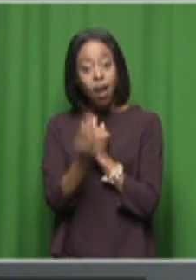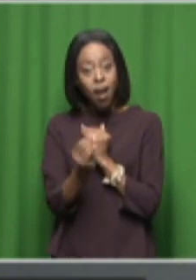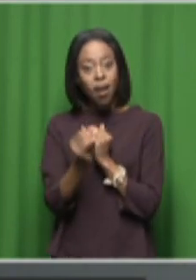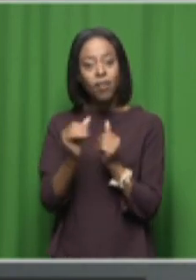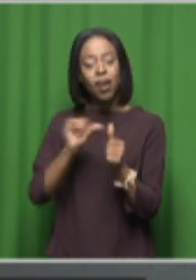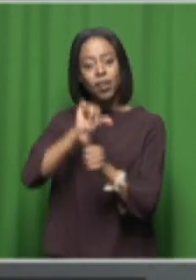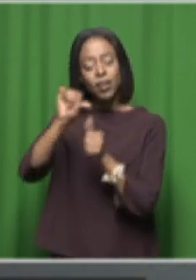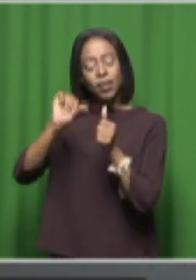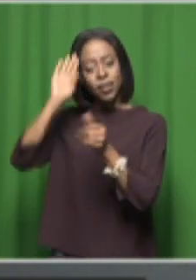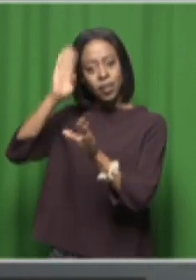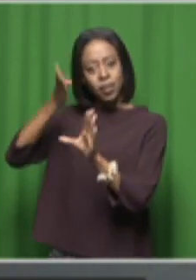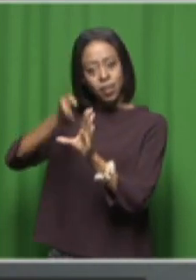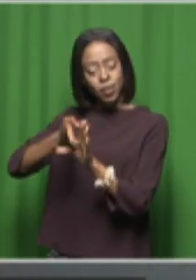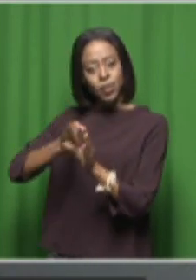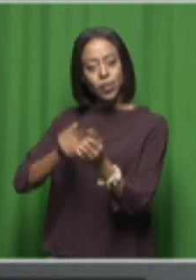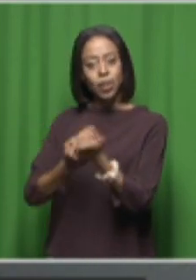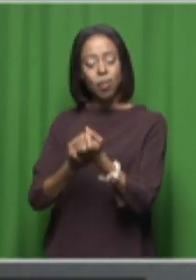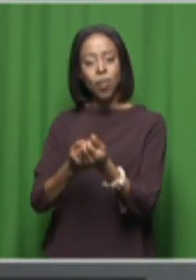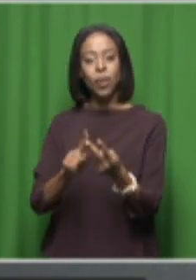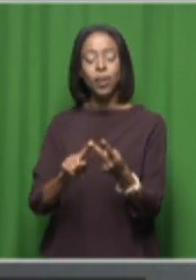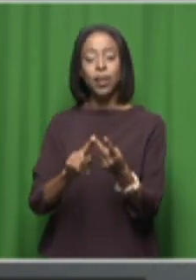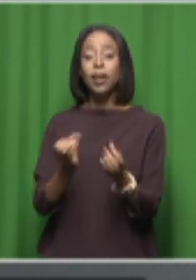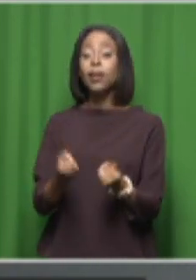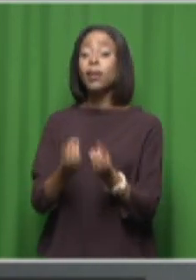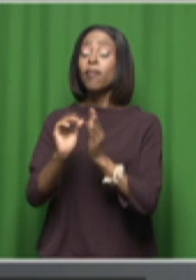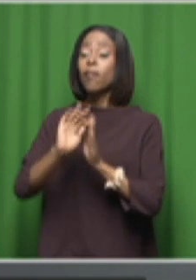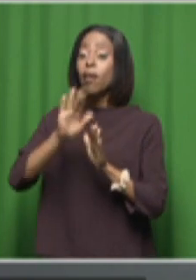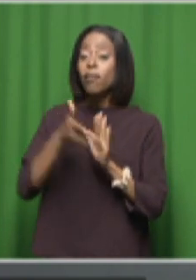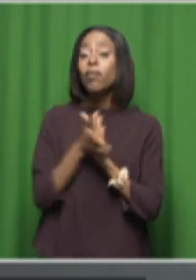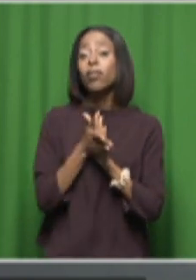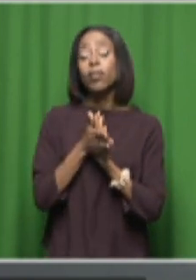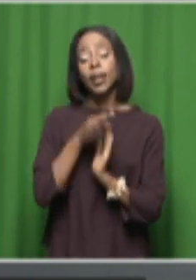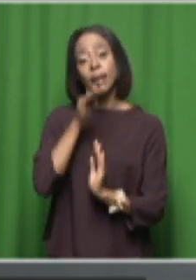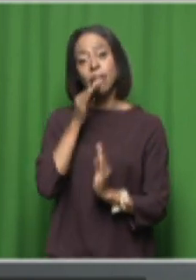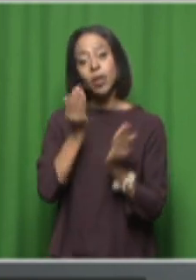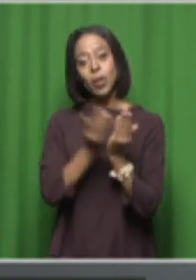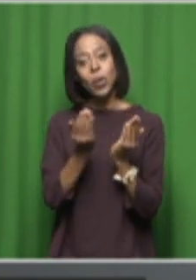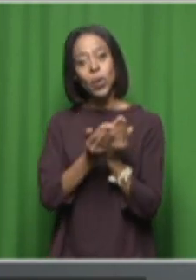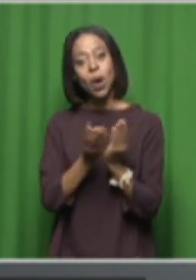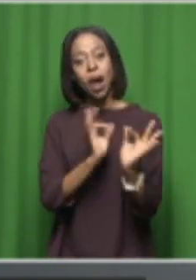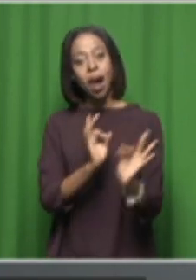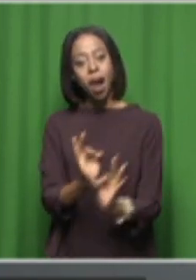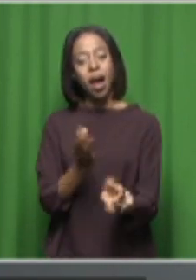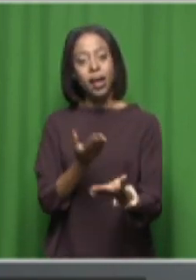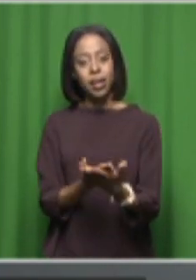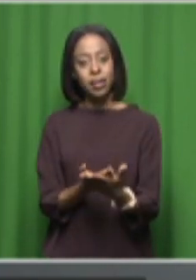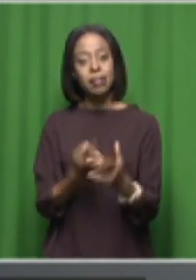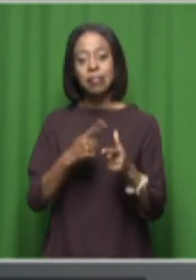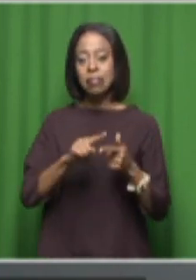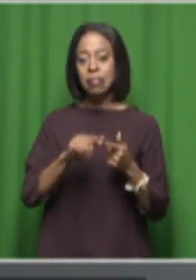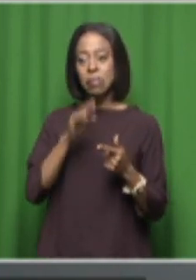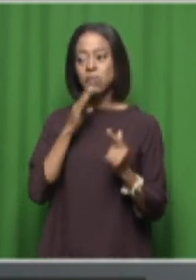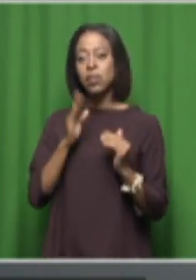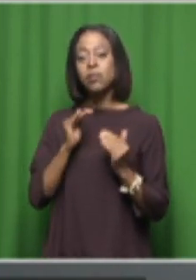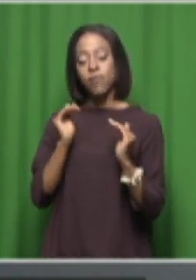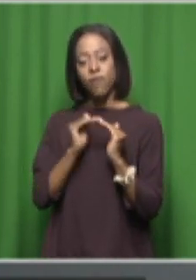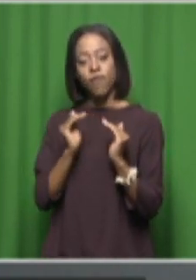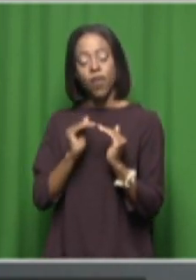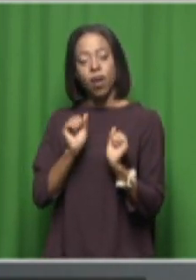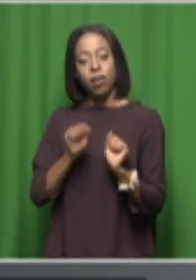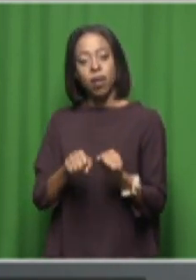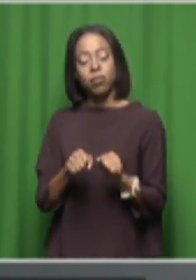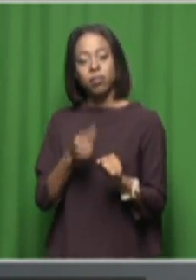psychosocial support, providing all of the amenities that make a school, then it would be a fair statement to make